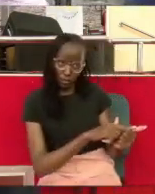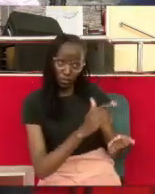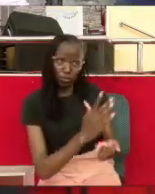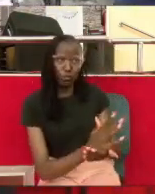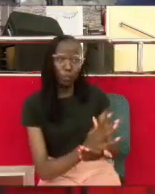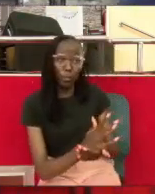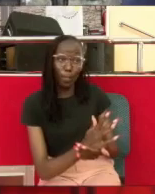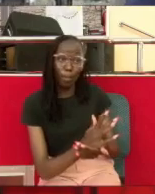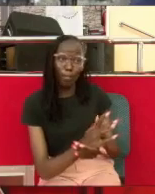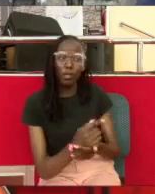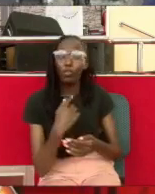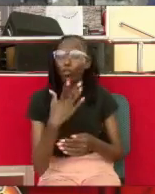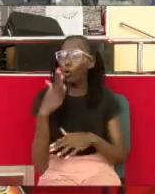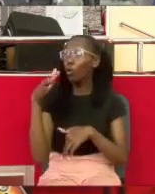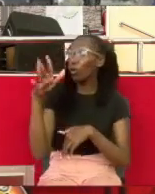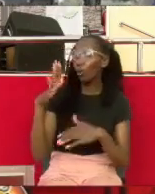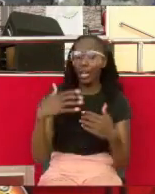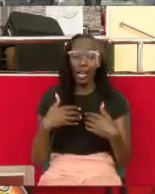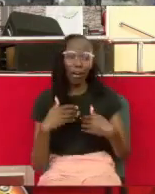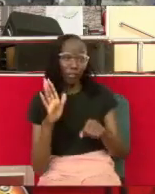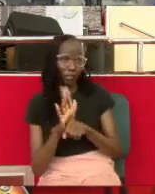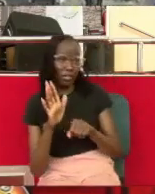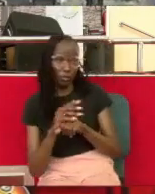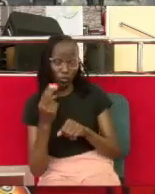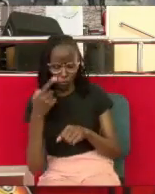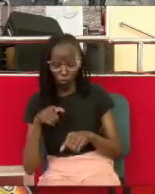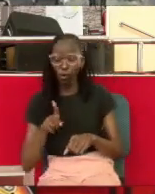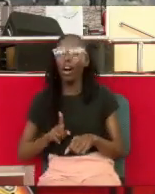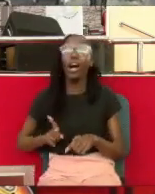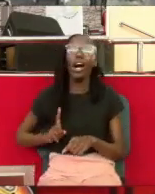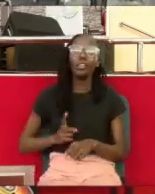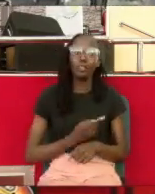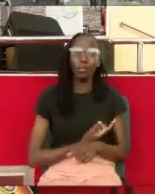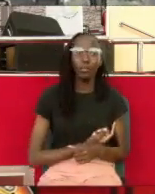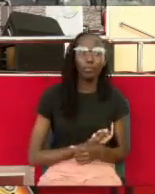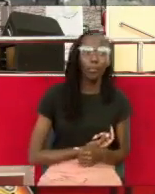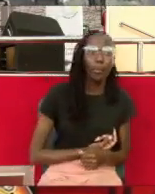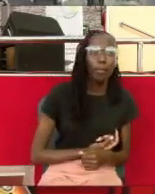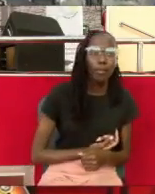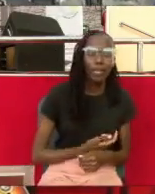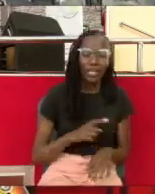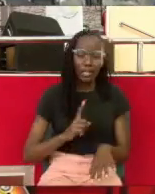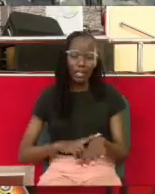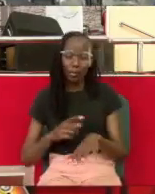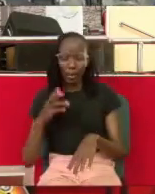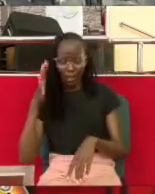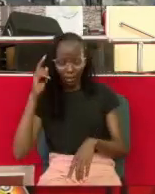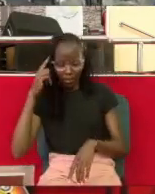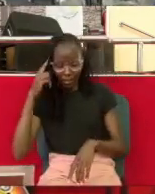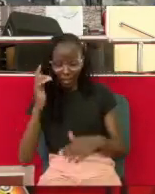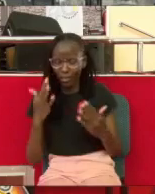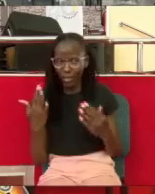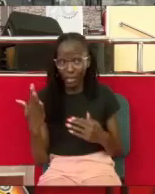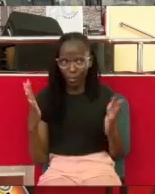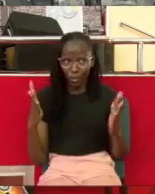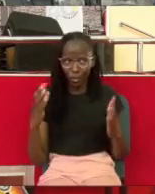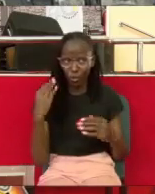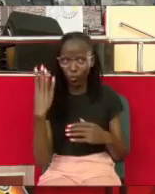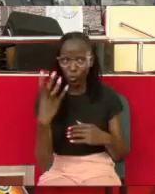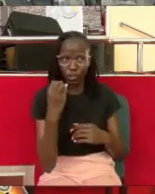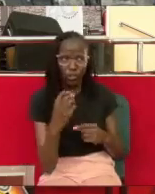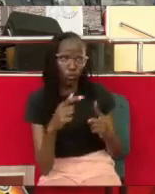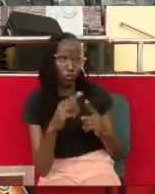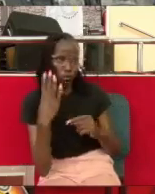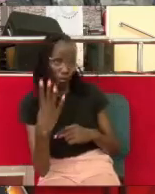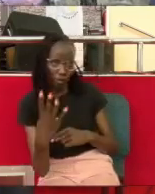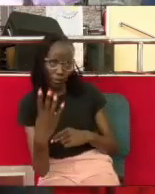because the Lord has so much for us. Thinking of this celebration, the Lord must have been so good to